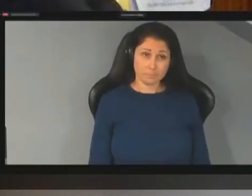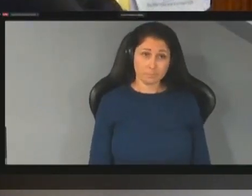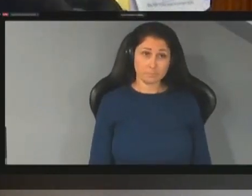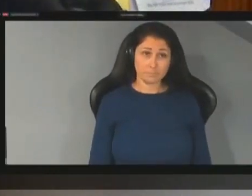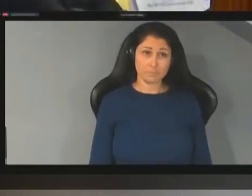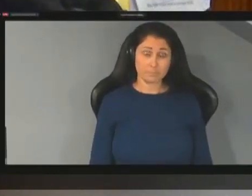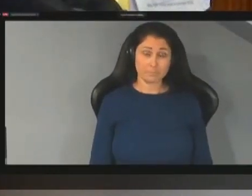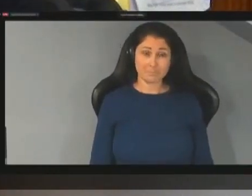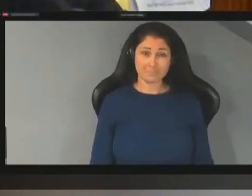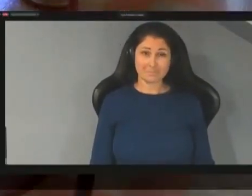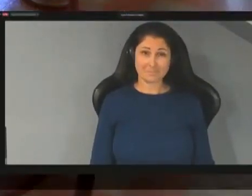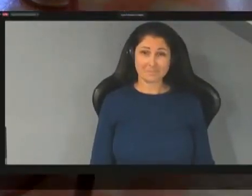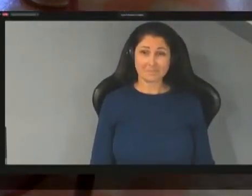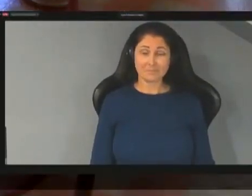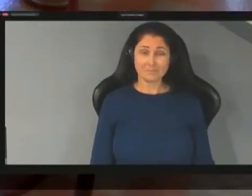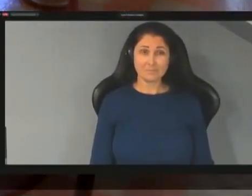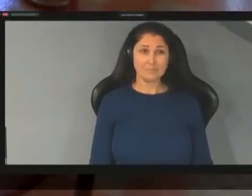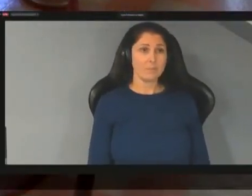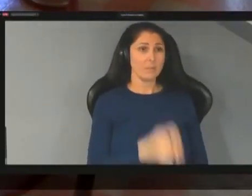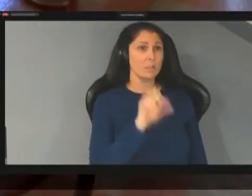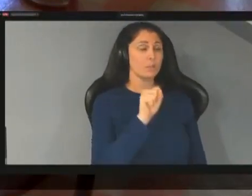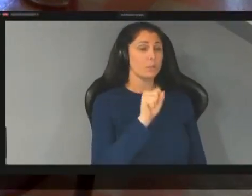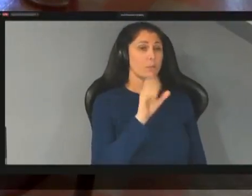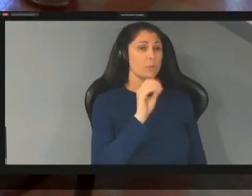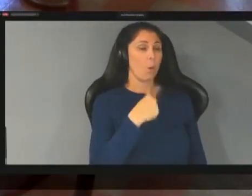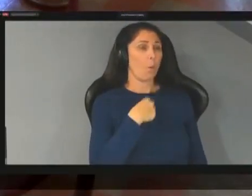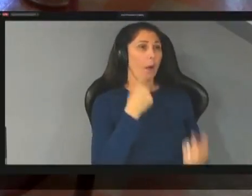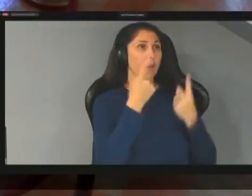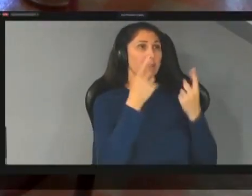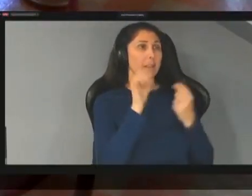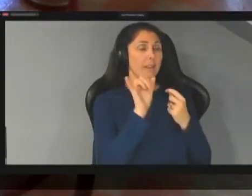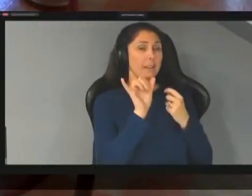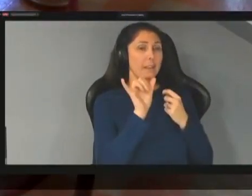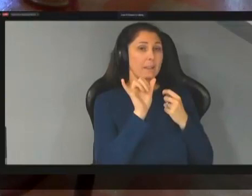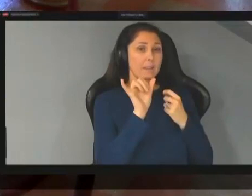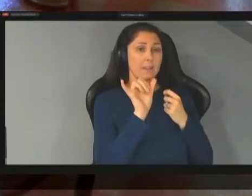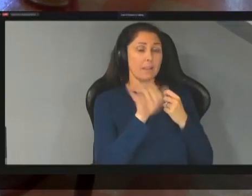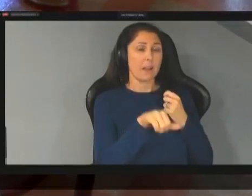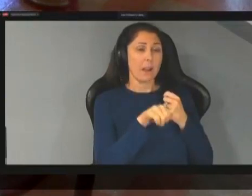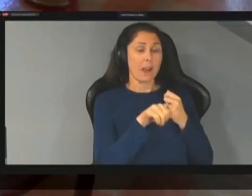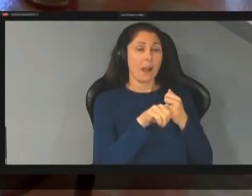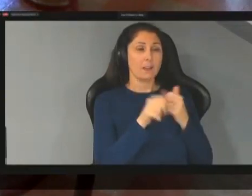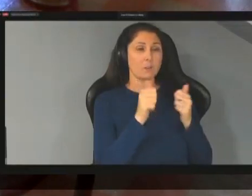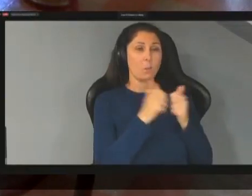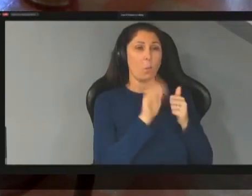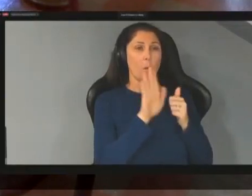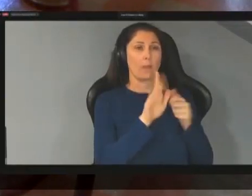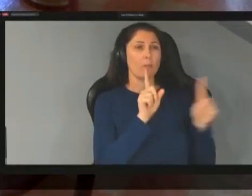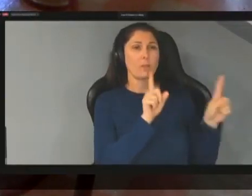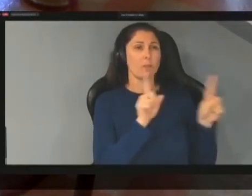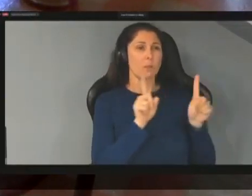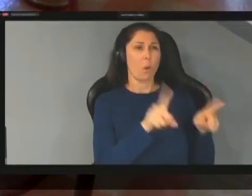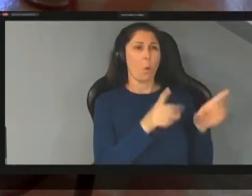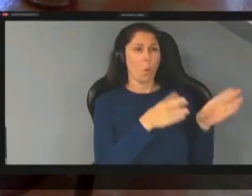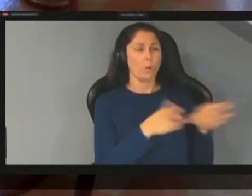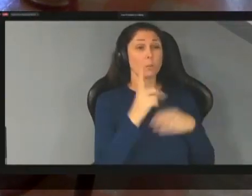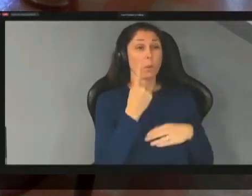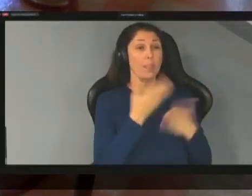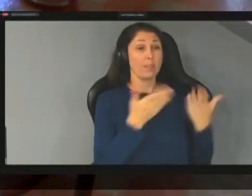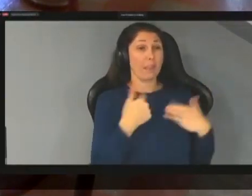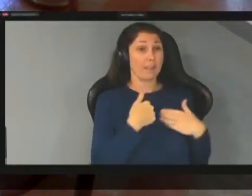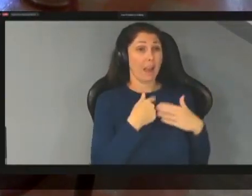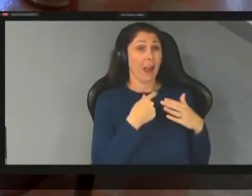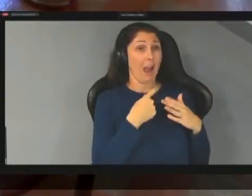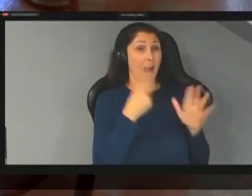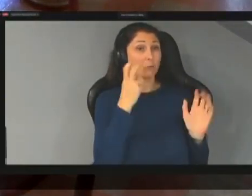Yeah, so I think that in terms of the ordinance, one of the things that I realized pretty